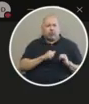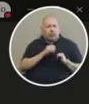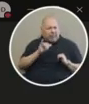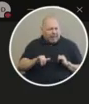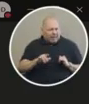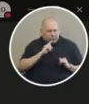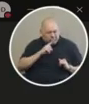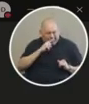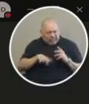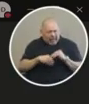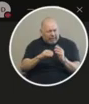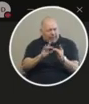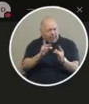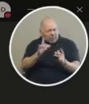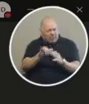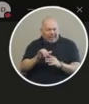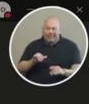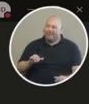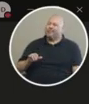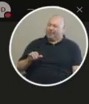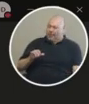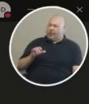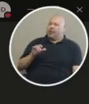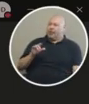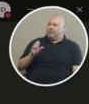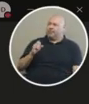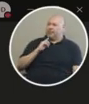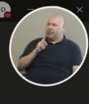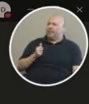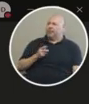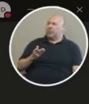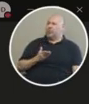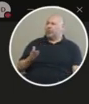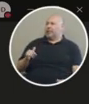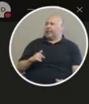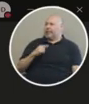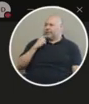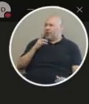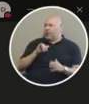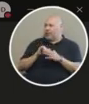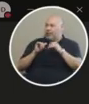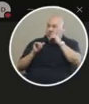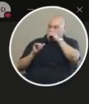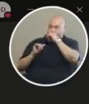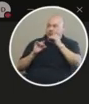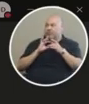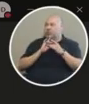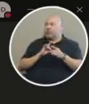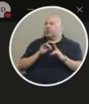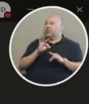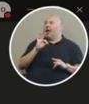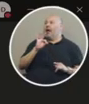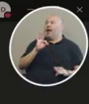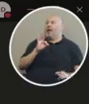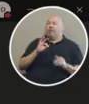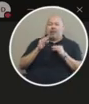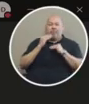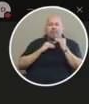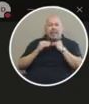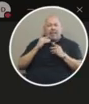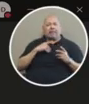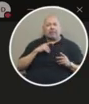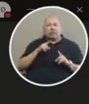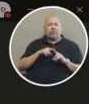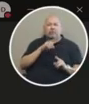all. Yes, ma'am. So a couple of things. I can tell you that in terms of distributing meals,